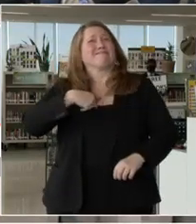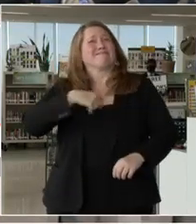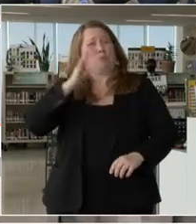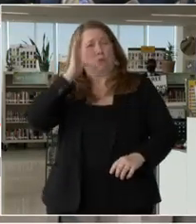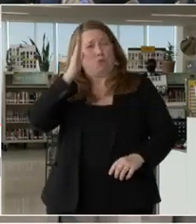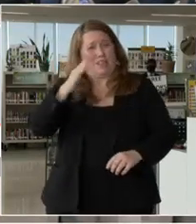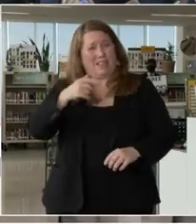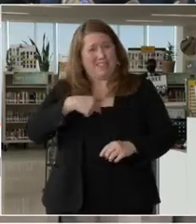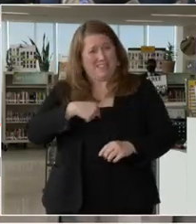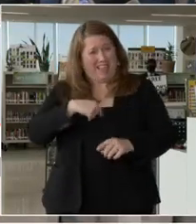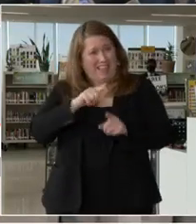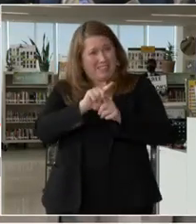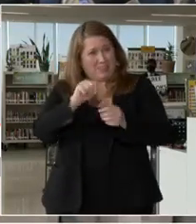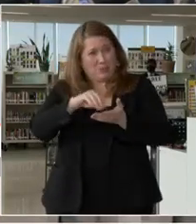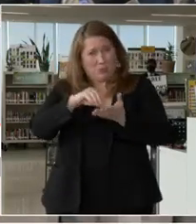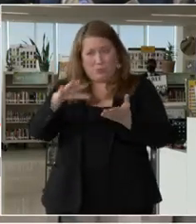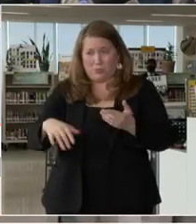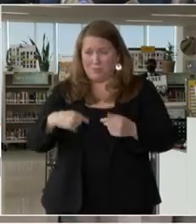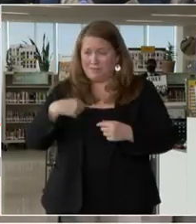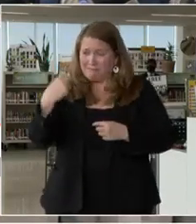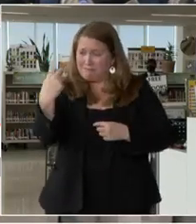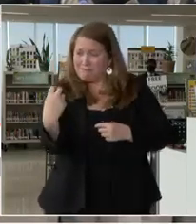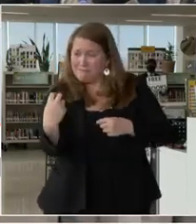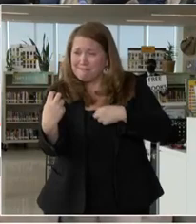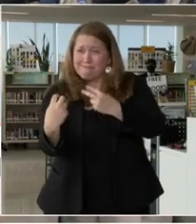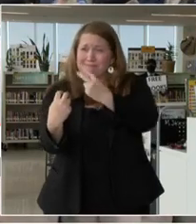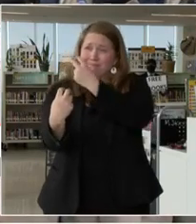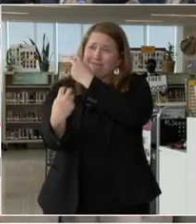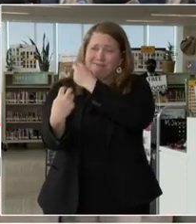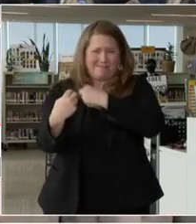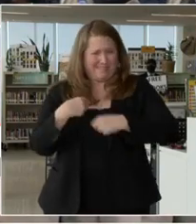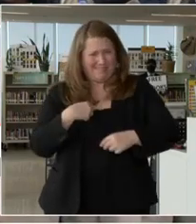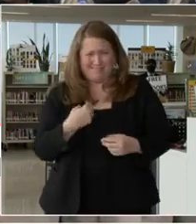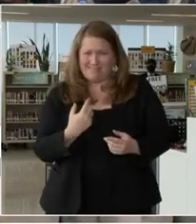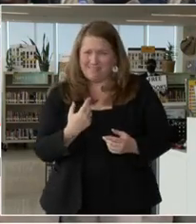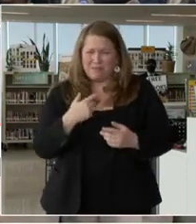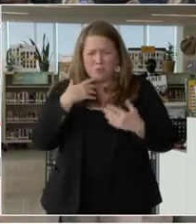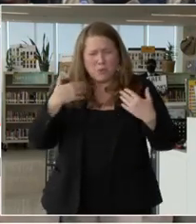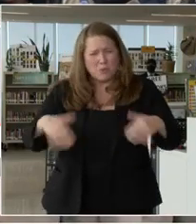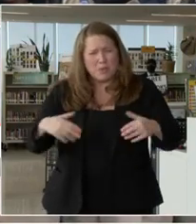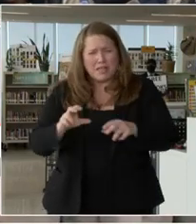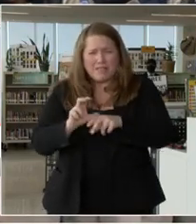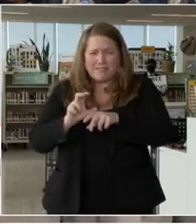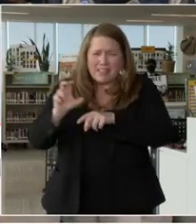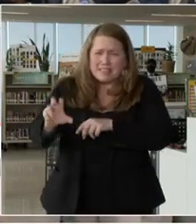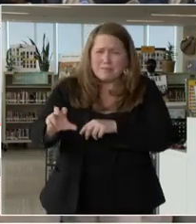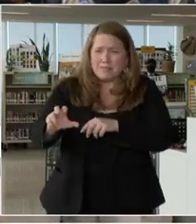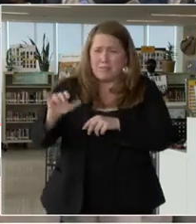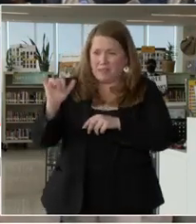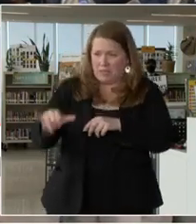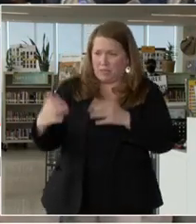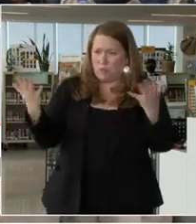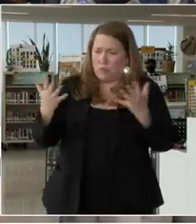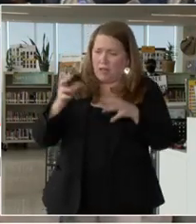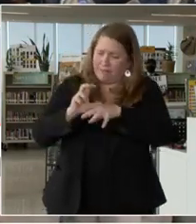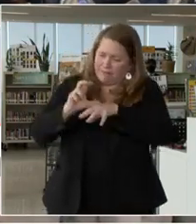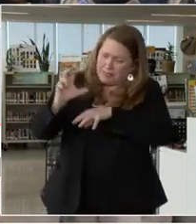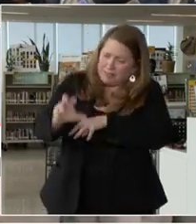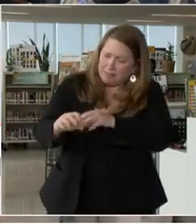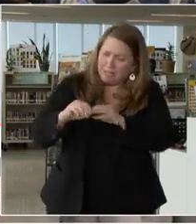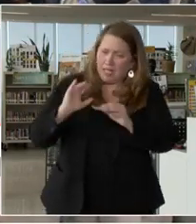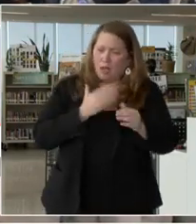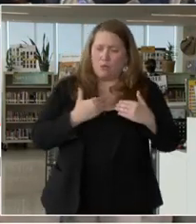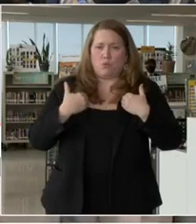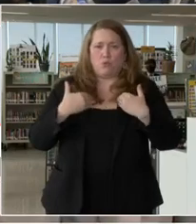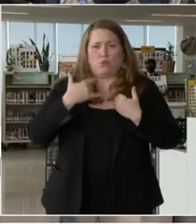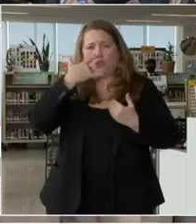who graduated from Spingarn Senior High School. But what does investment look like? What does it look like when you give a young person